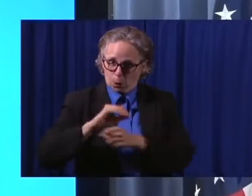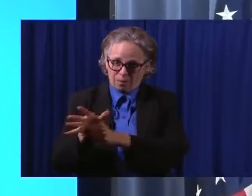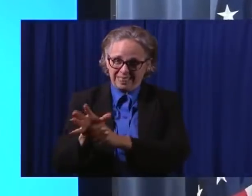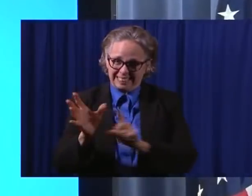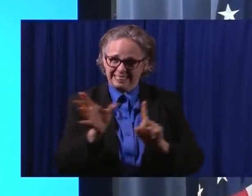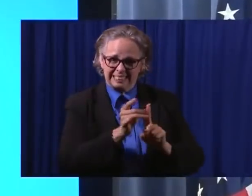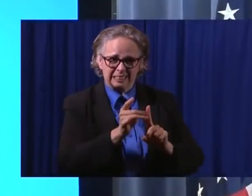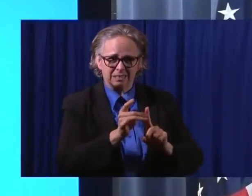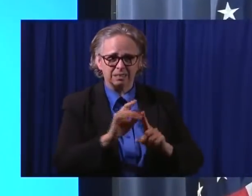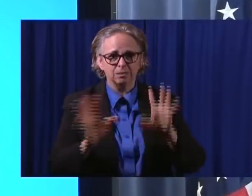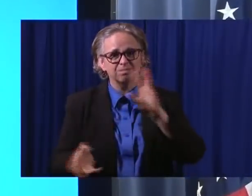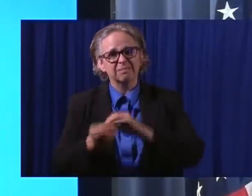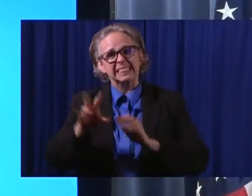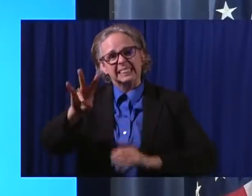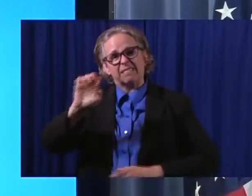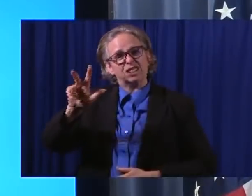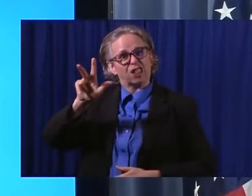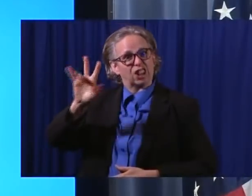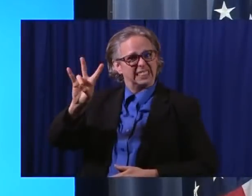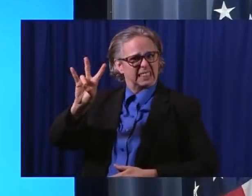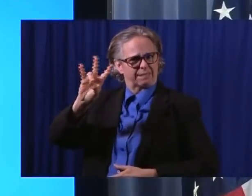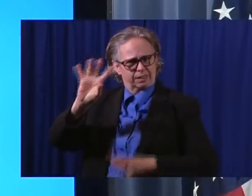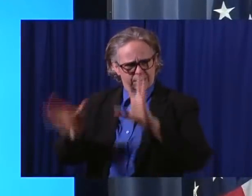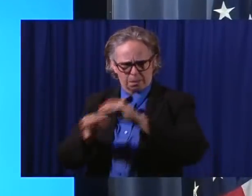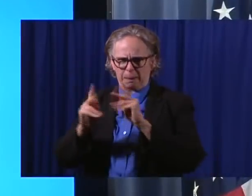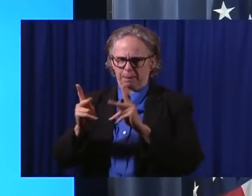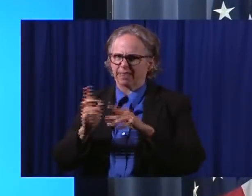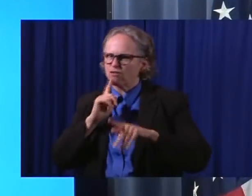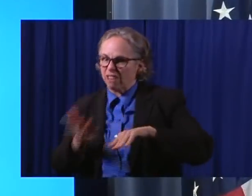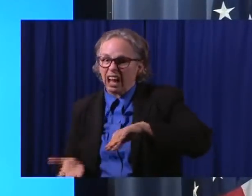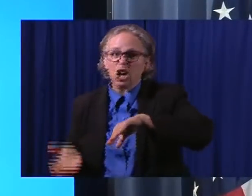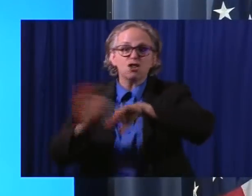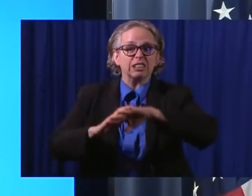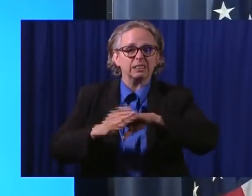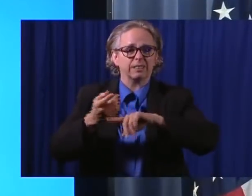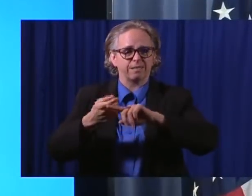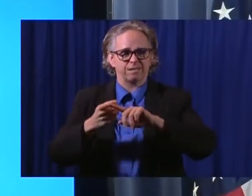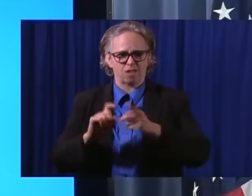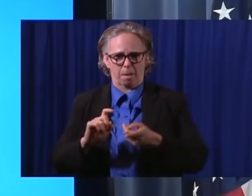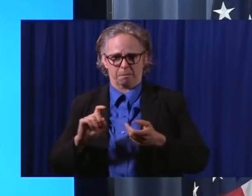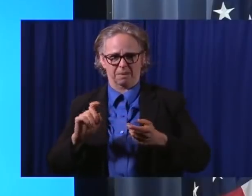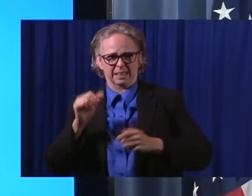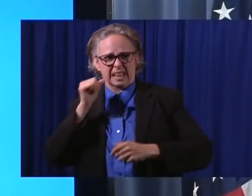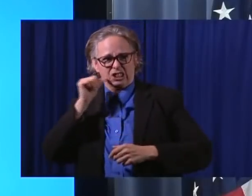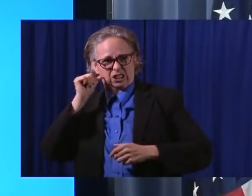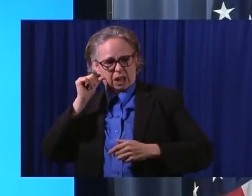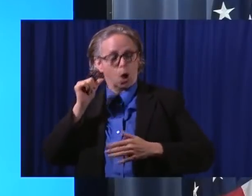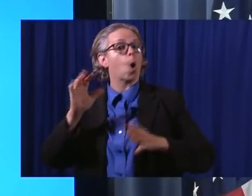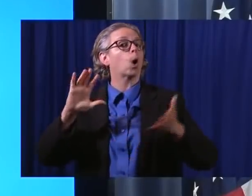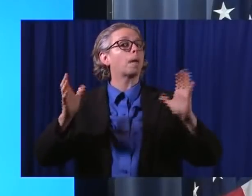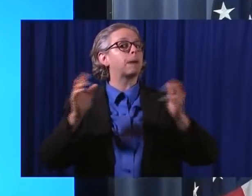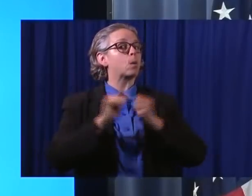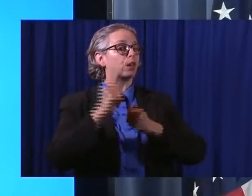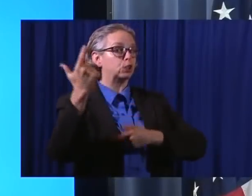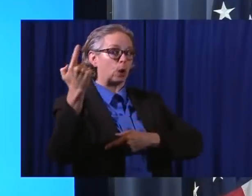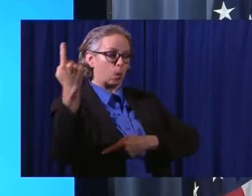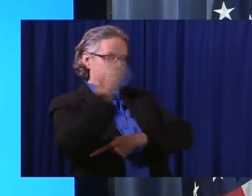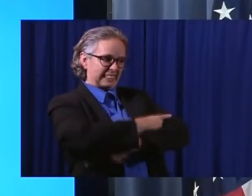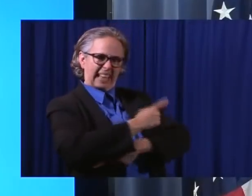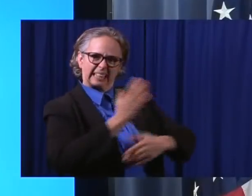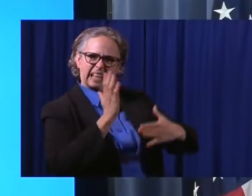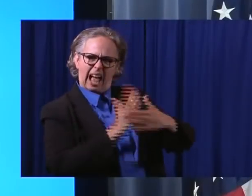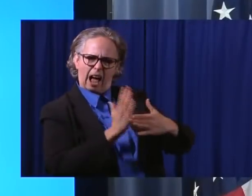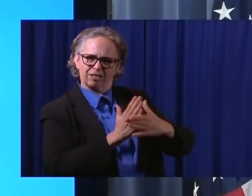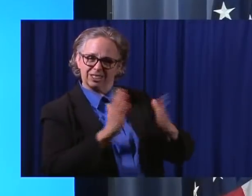737. You can compare that to the 21-day average. Of course, the 21-day average is going up because the case numbers